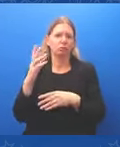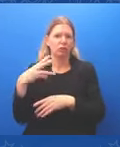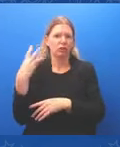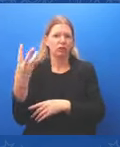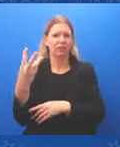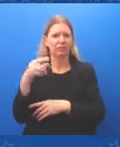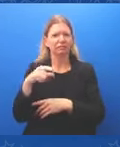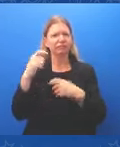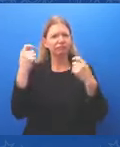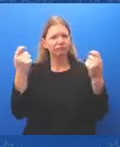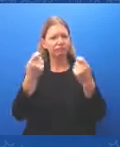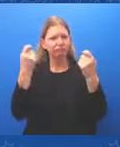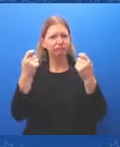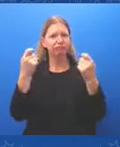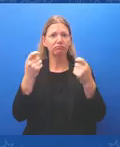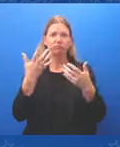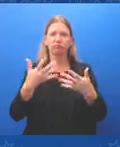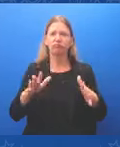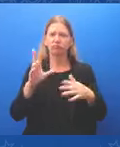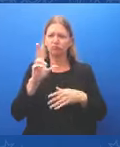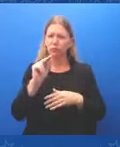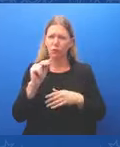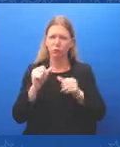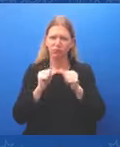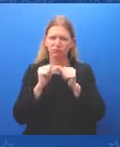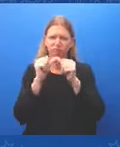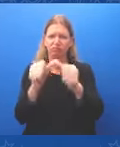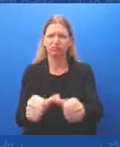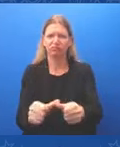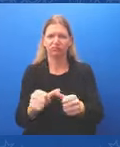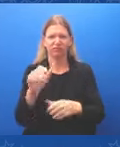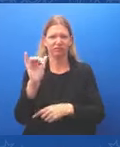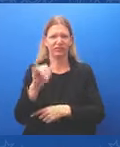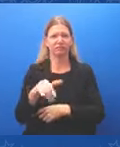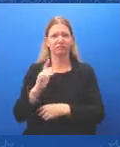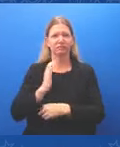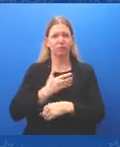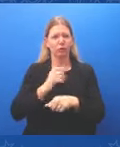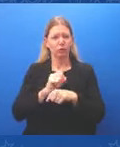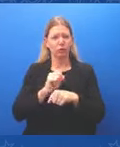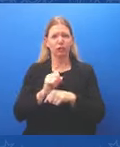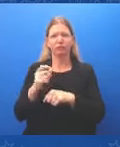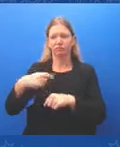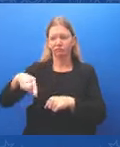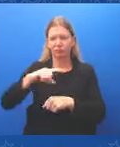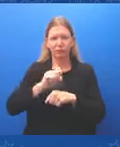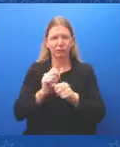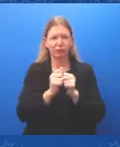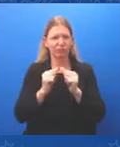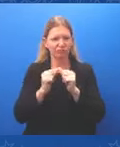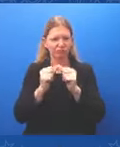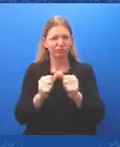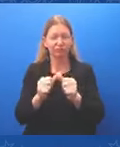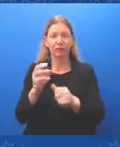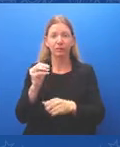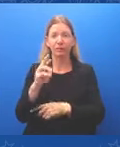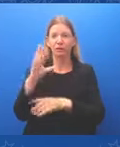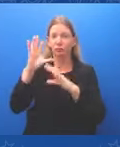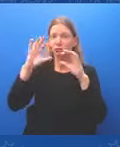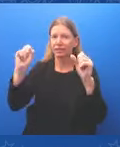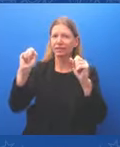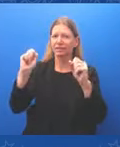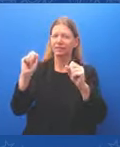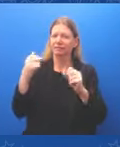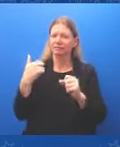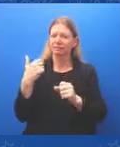President. I'm reminded that the times we're in tell us that the work is more urgent than ever. Together,